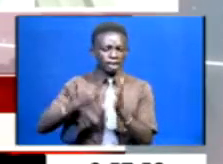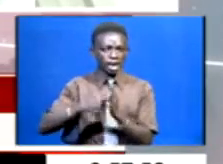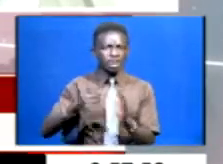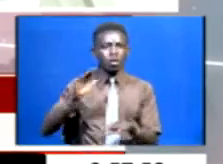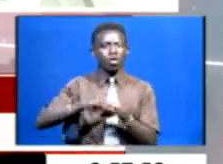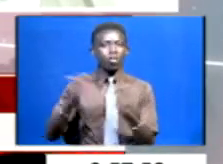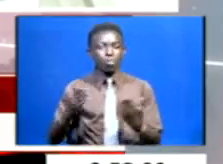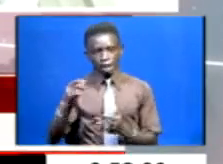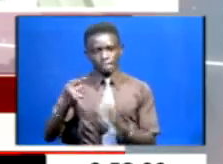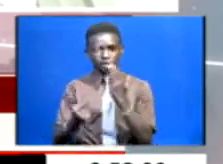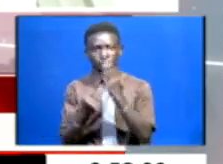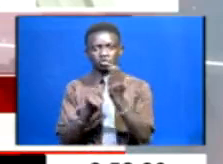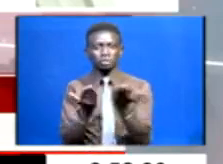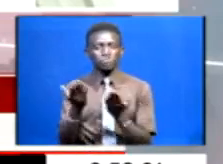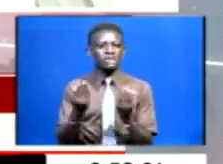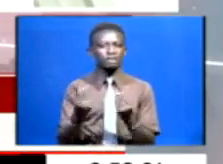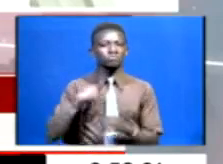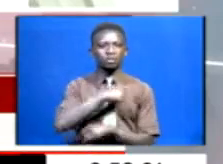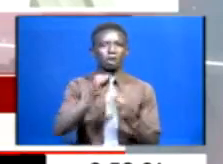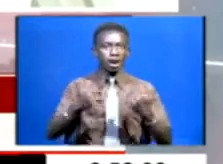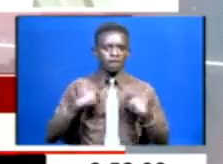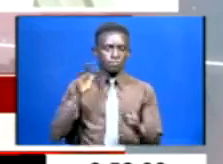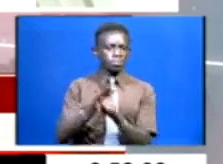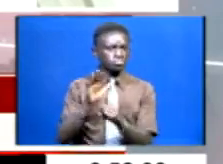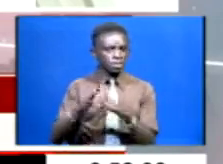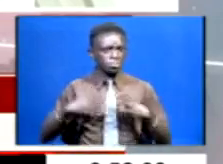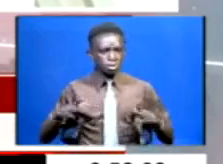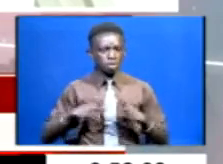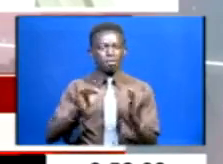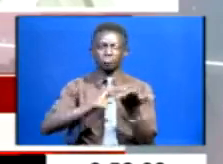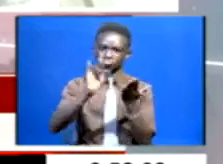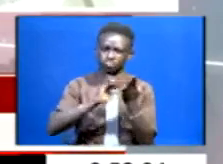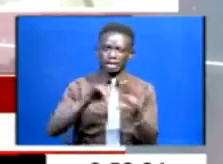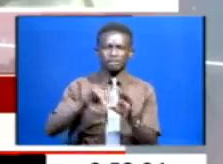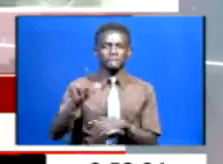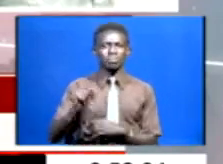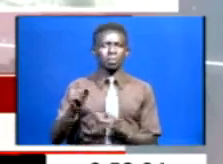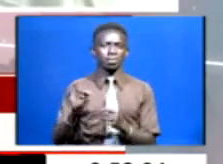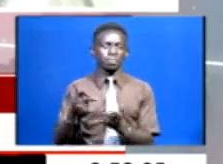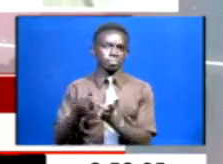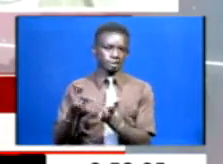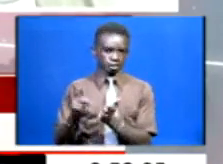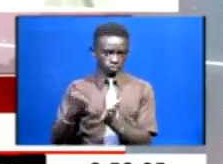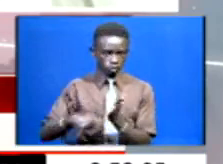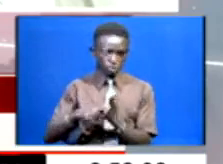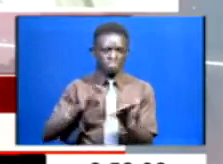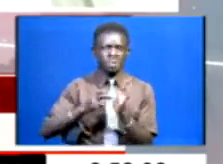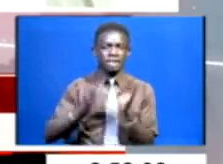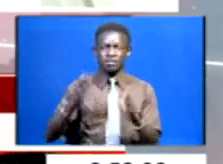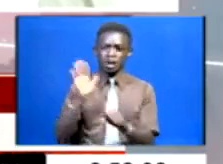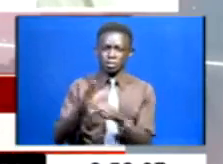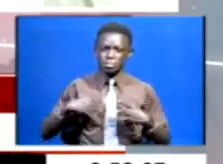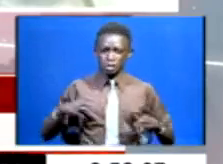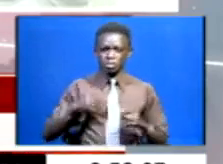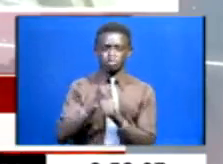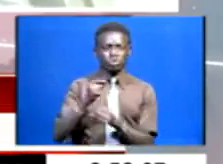services so that we can be able to have more people browsing at a cheaper price. That means when we have more people doing this, if any case they were to collect tax,